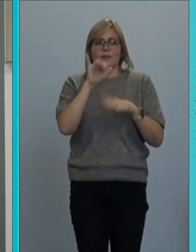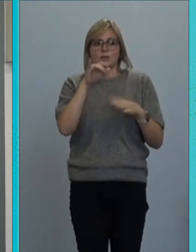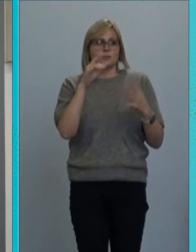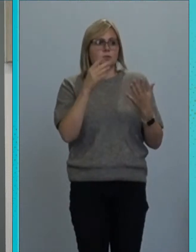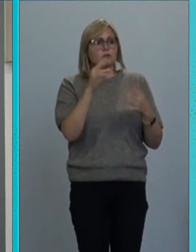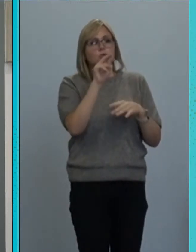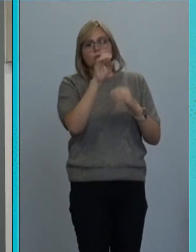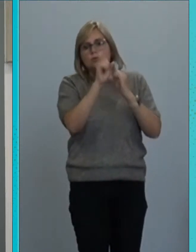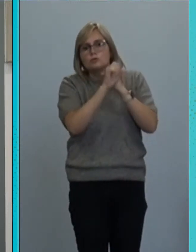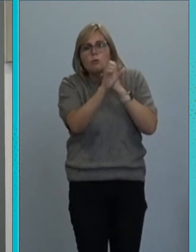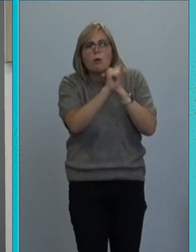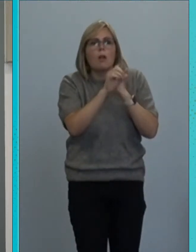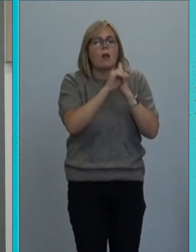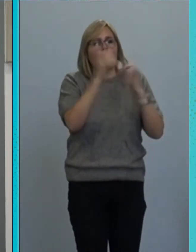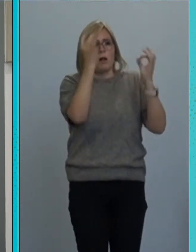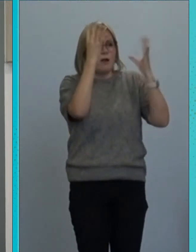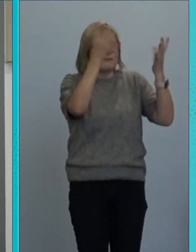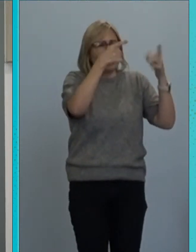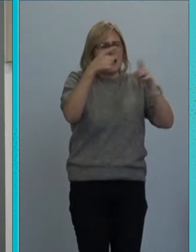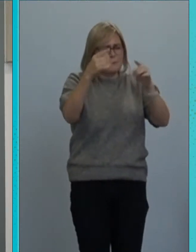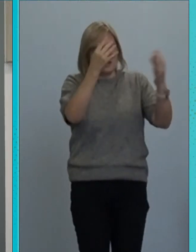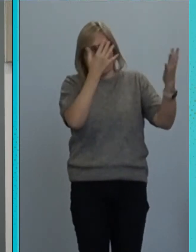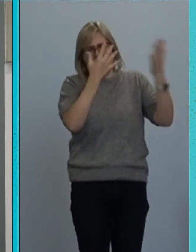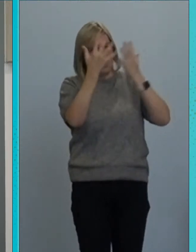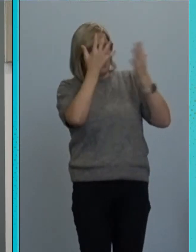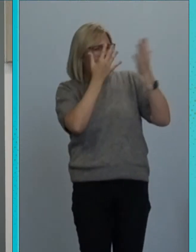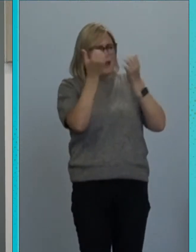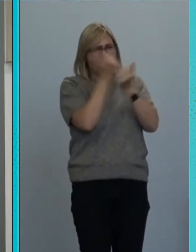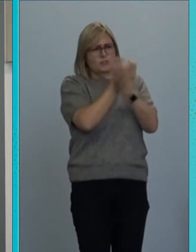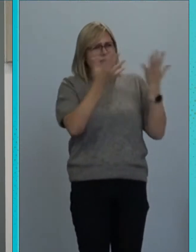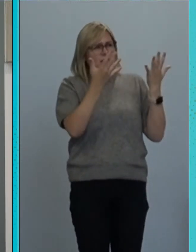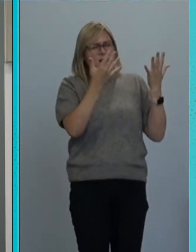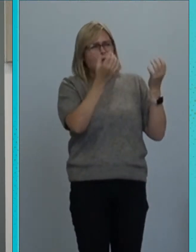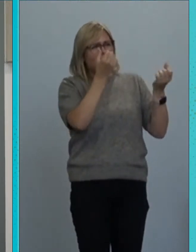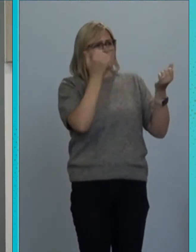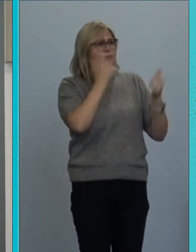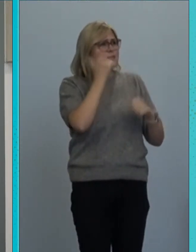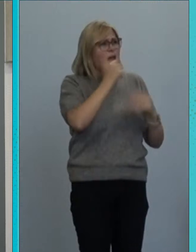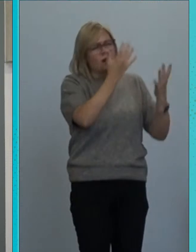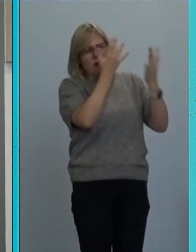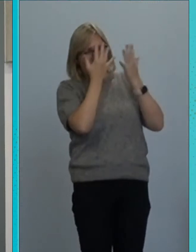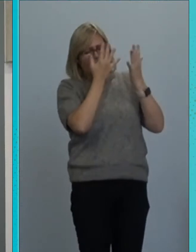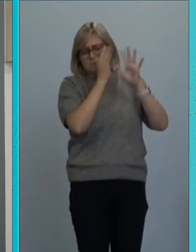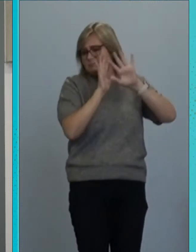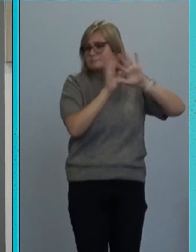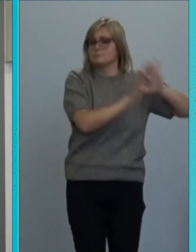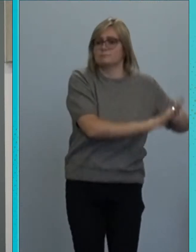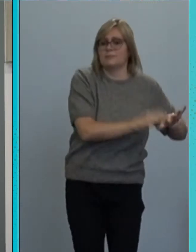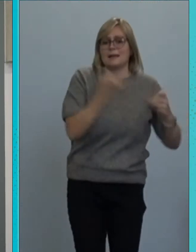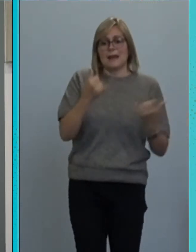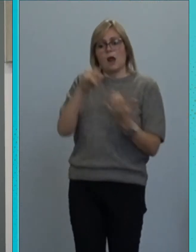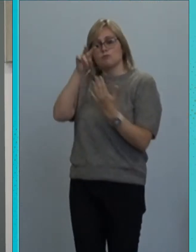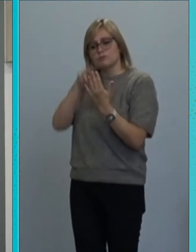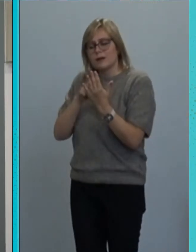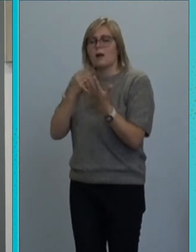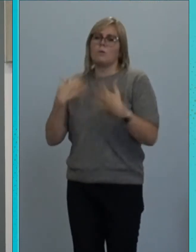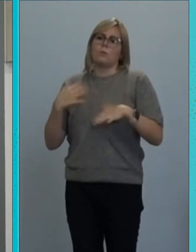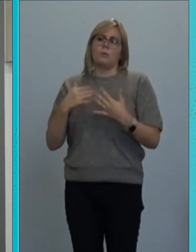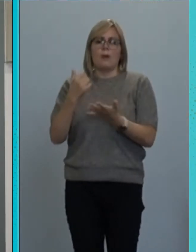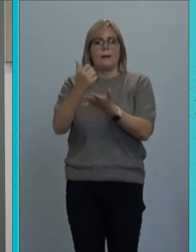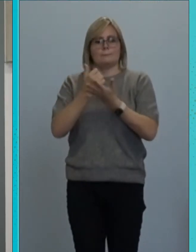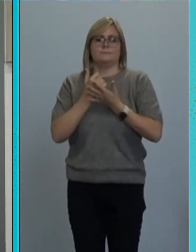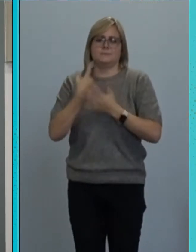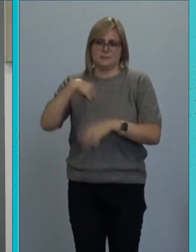news stories that assault us every day. And again, I say this as